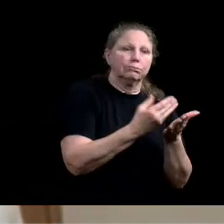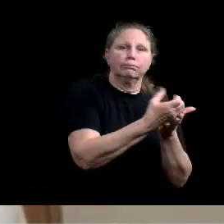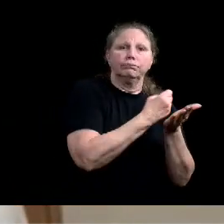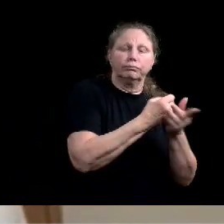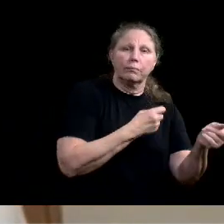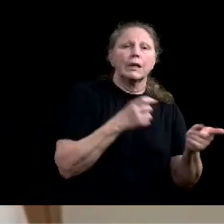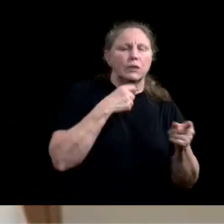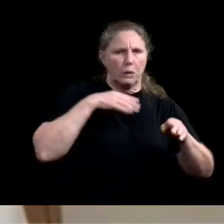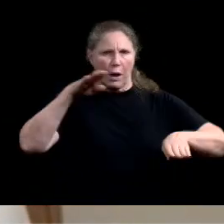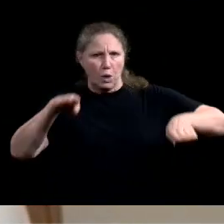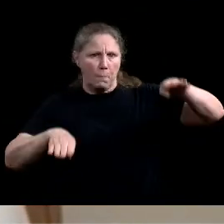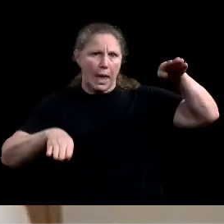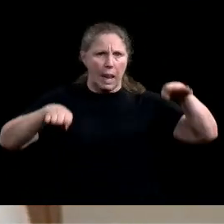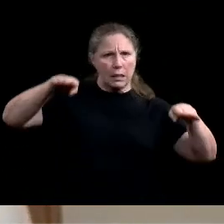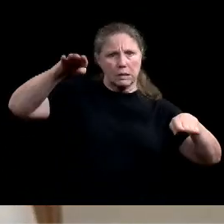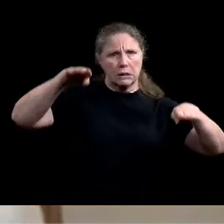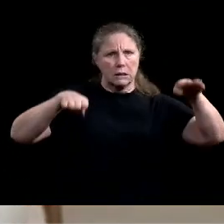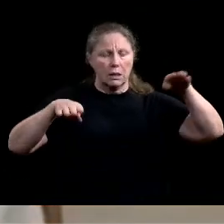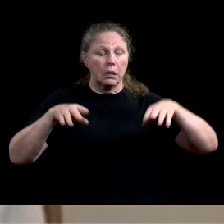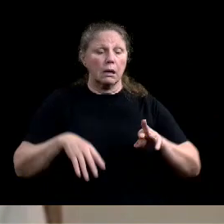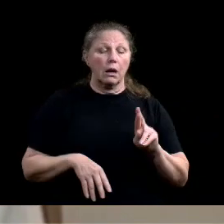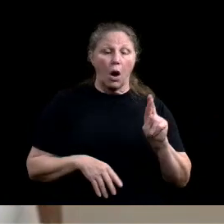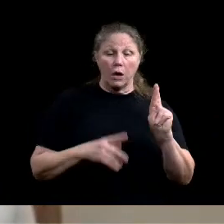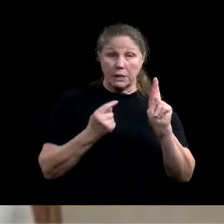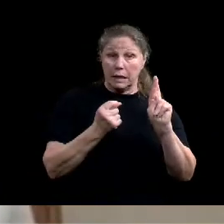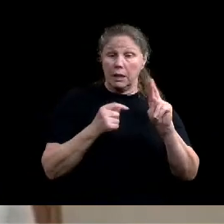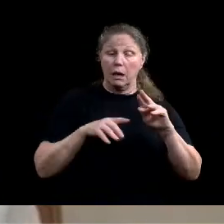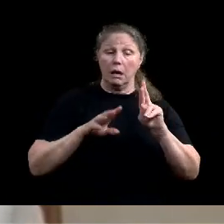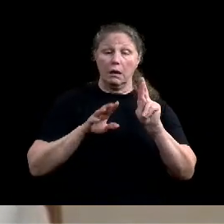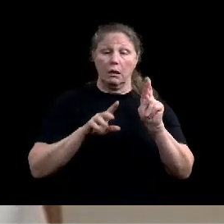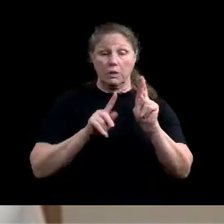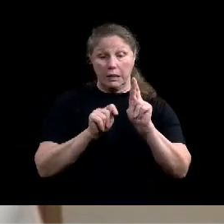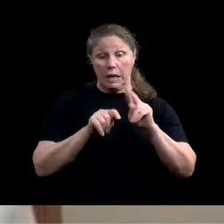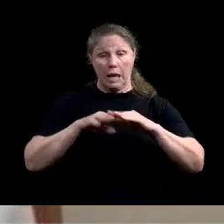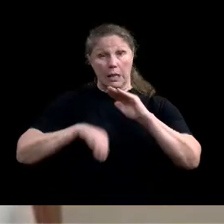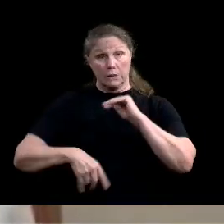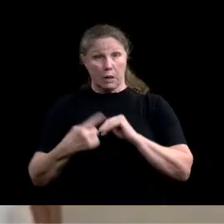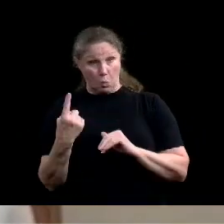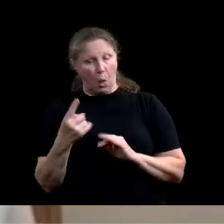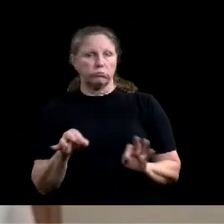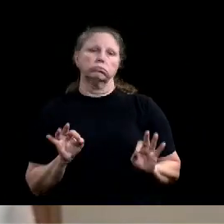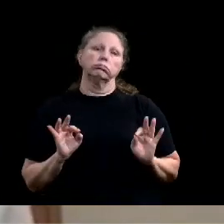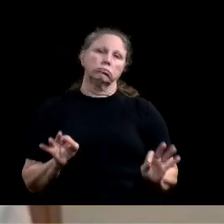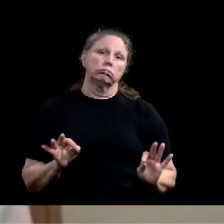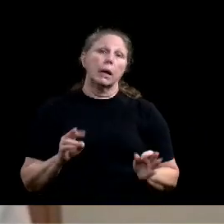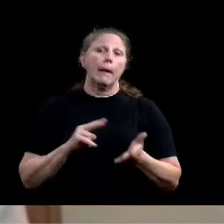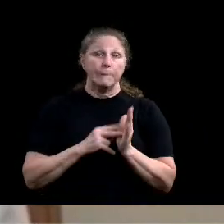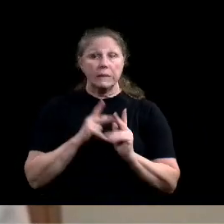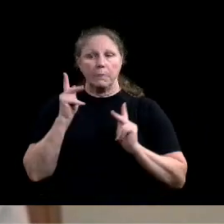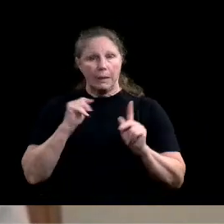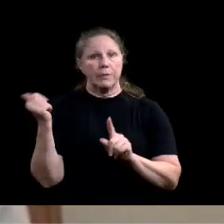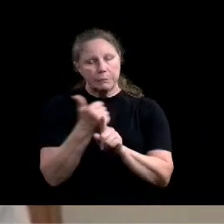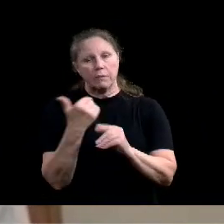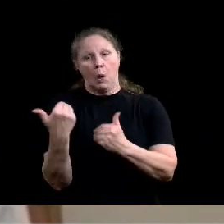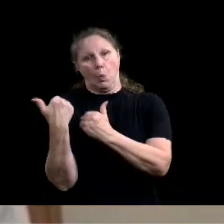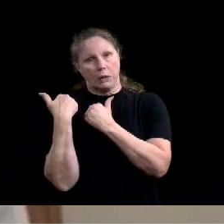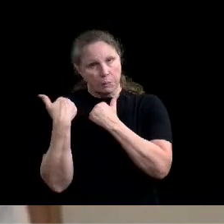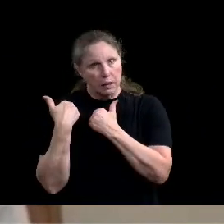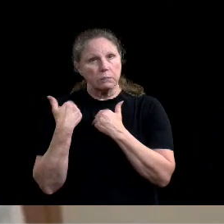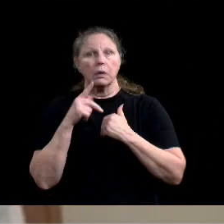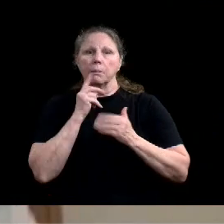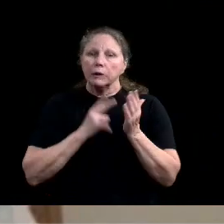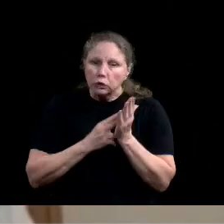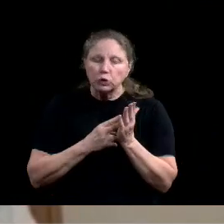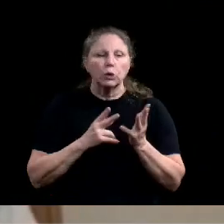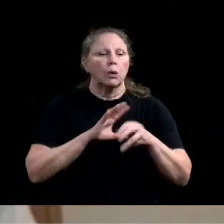less than 1 will allow us to begin to change